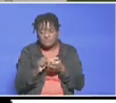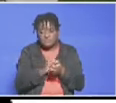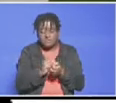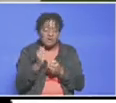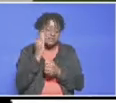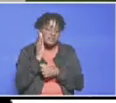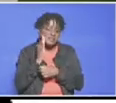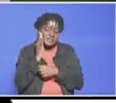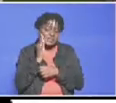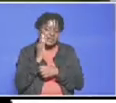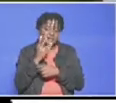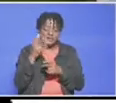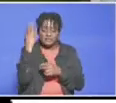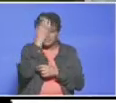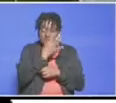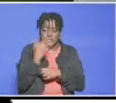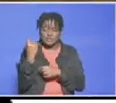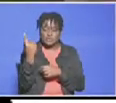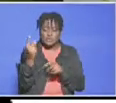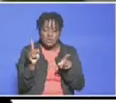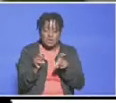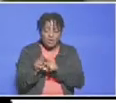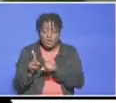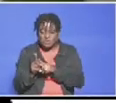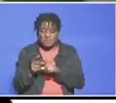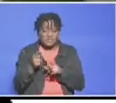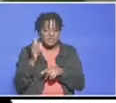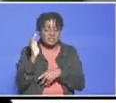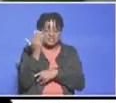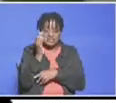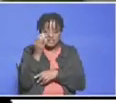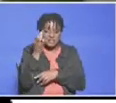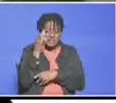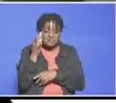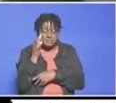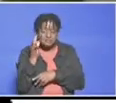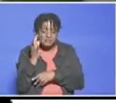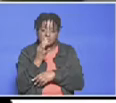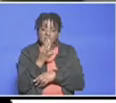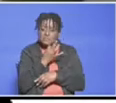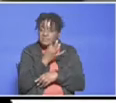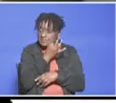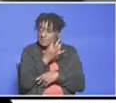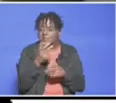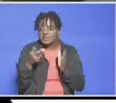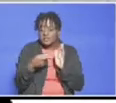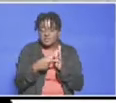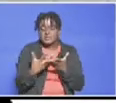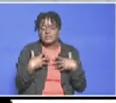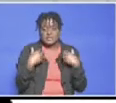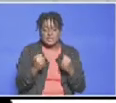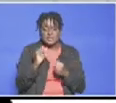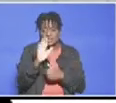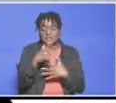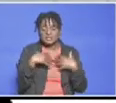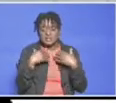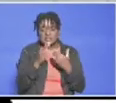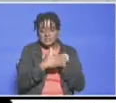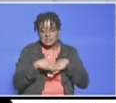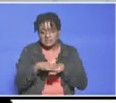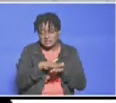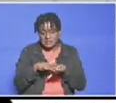you know, their face always look breaked out. This here will heal their skin. See, when you